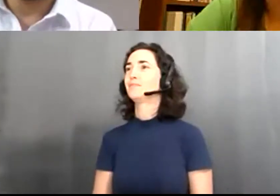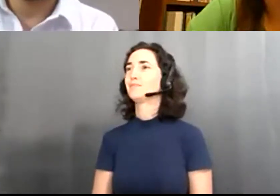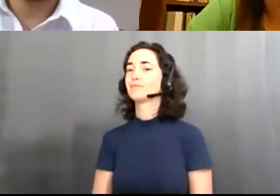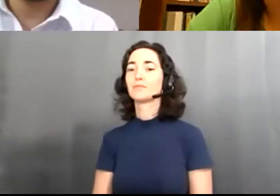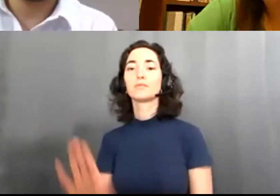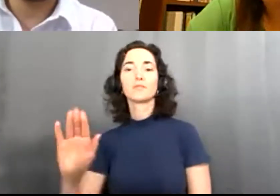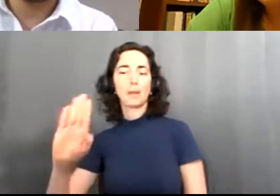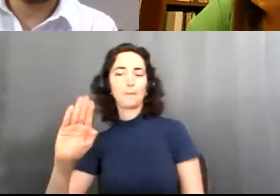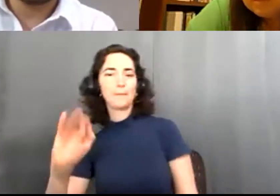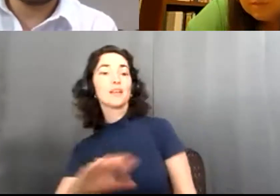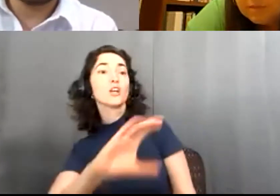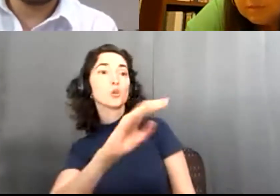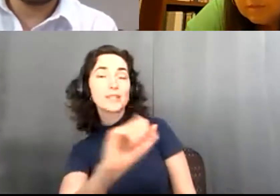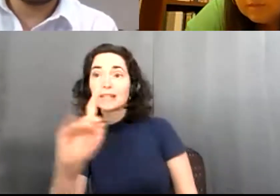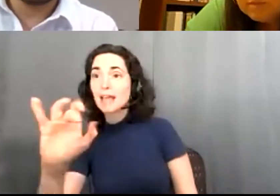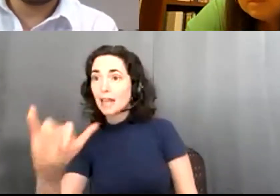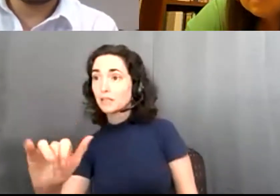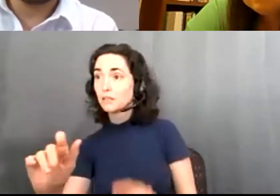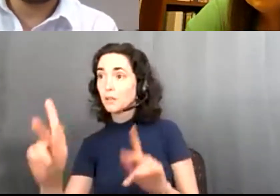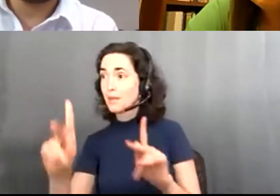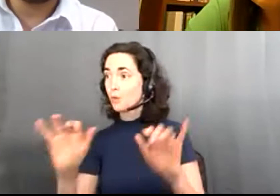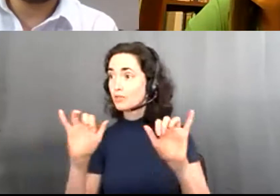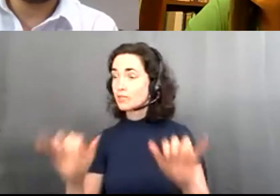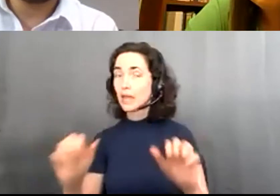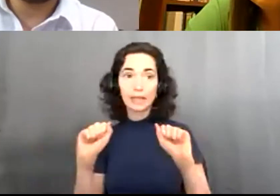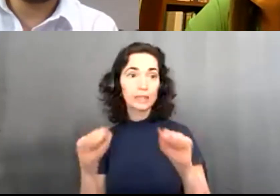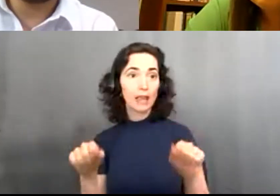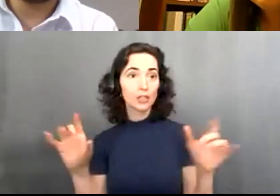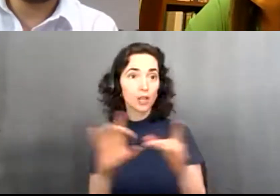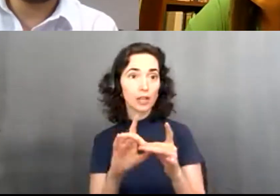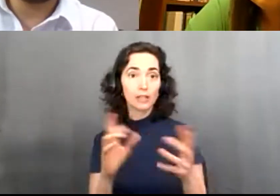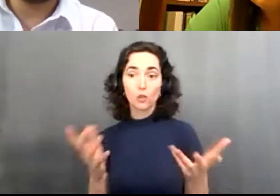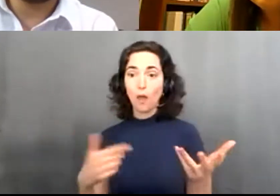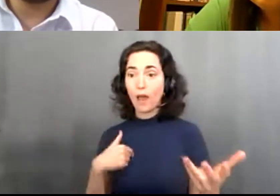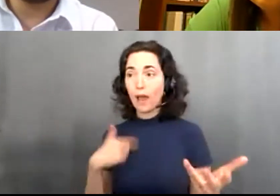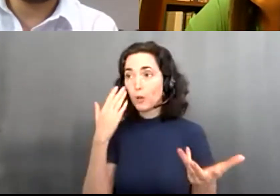So Chris and Kelly, people can stay on this meeting. So I don't know if